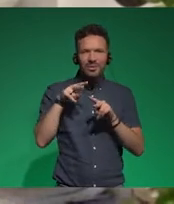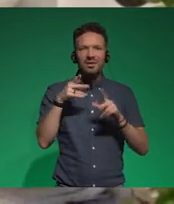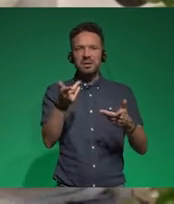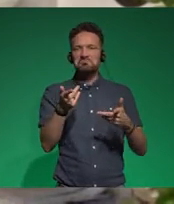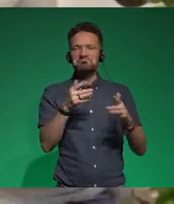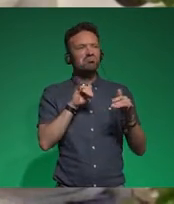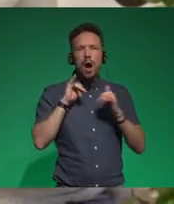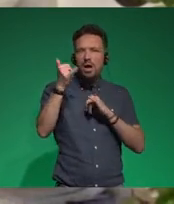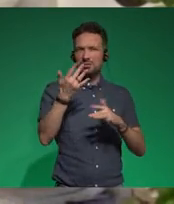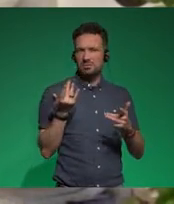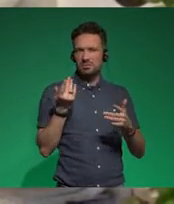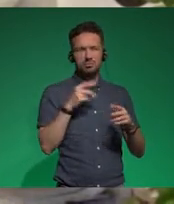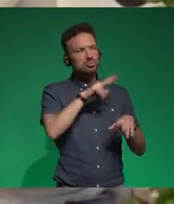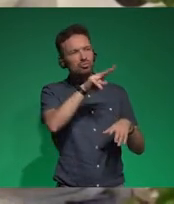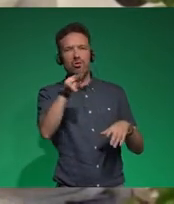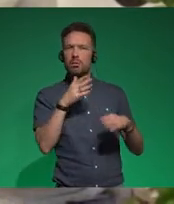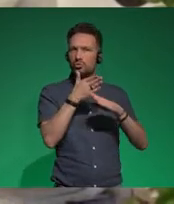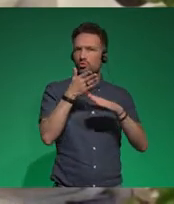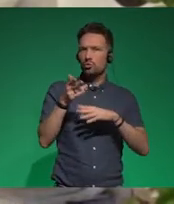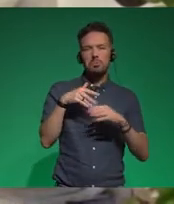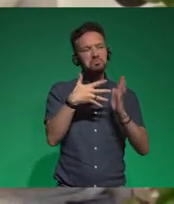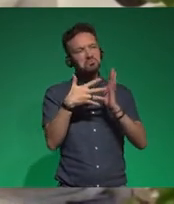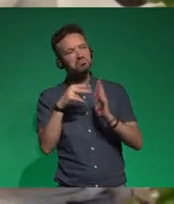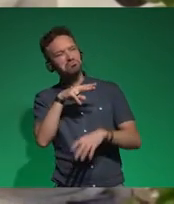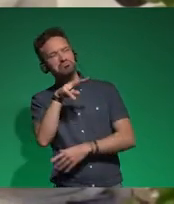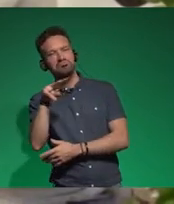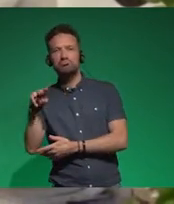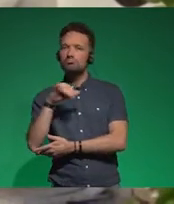throughout Vietnam. And I always had